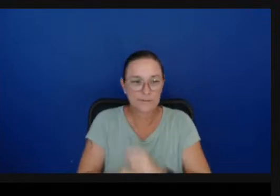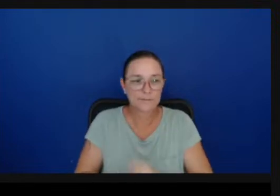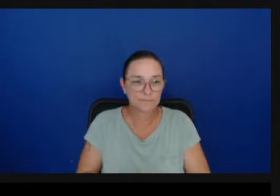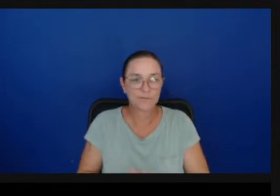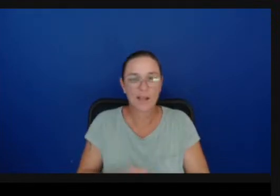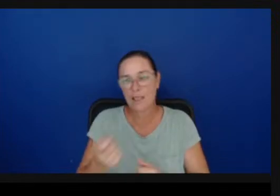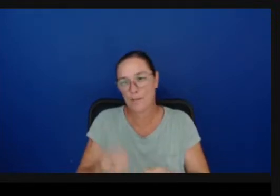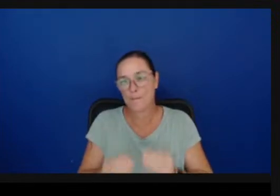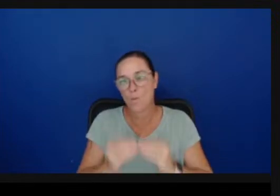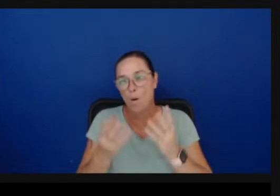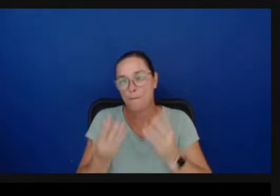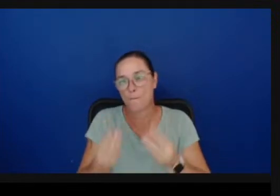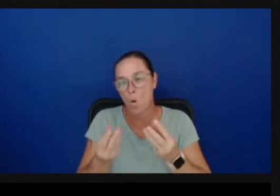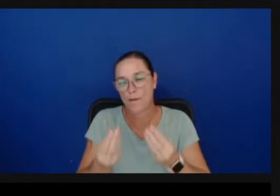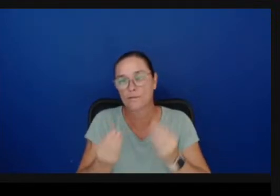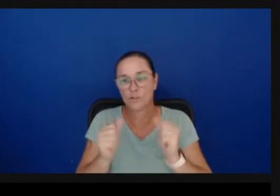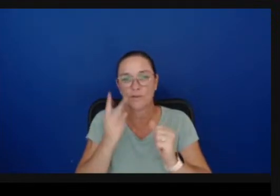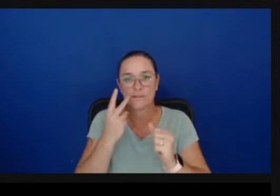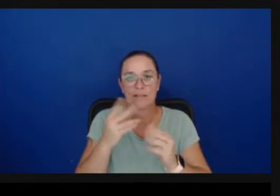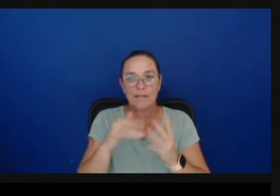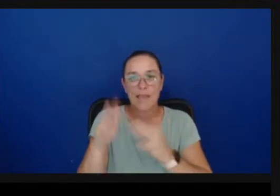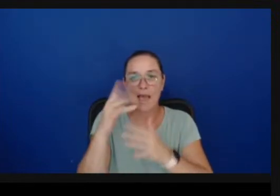moist, you can see some of that gas still coming up there.